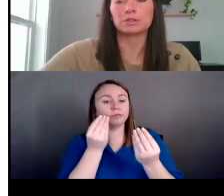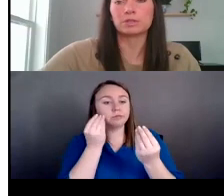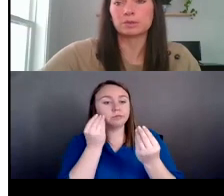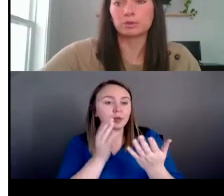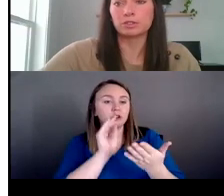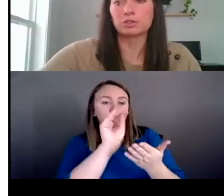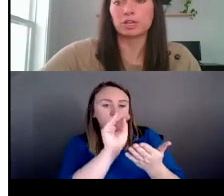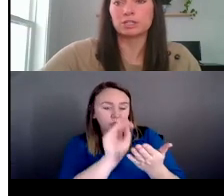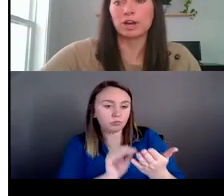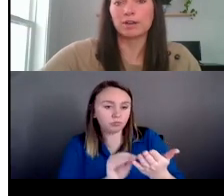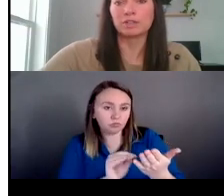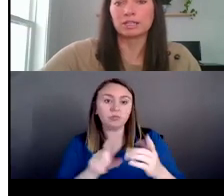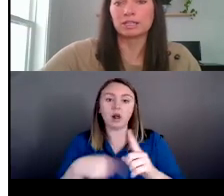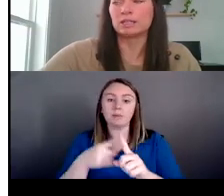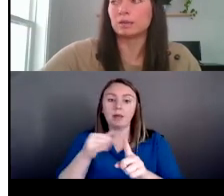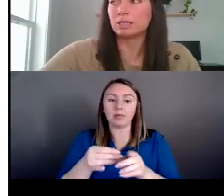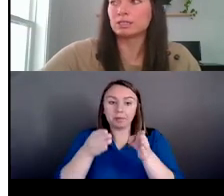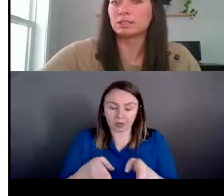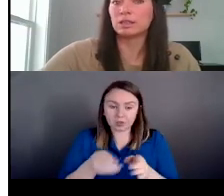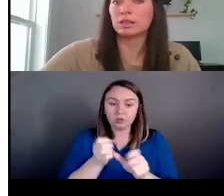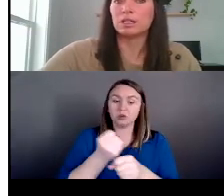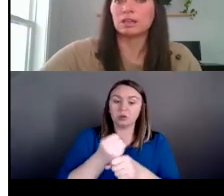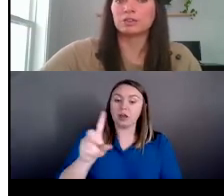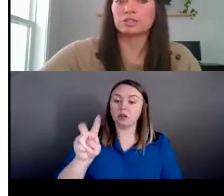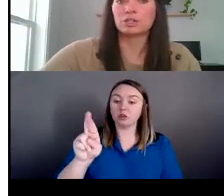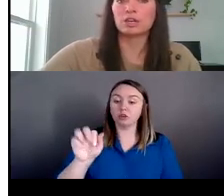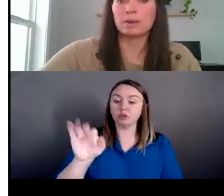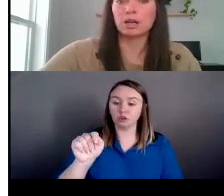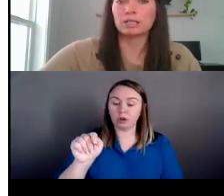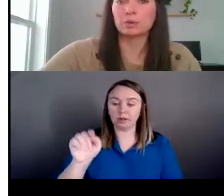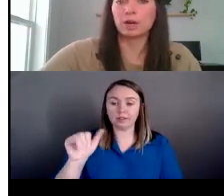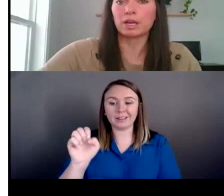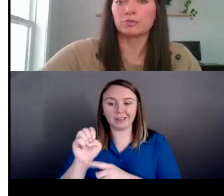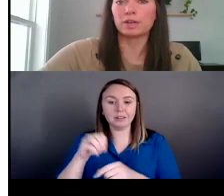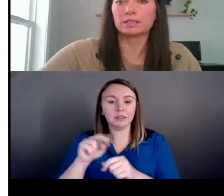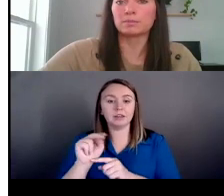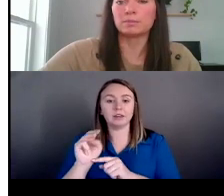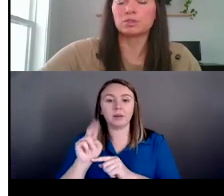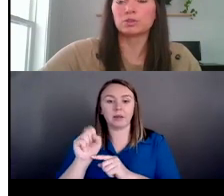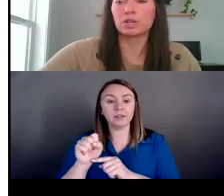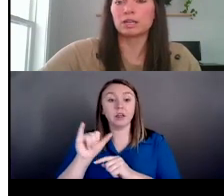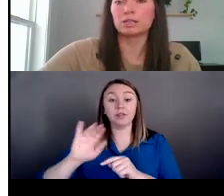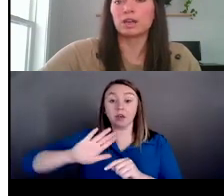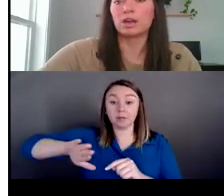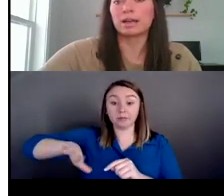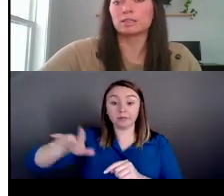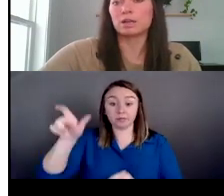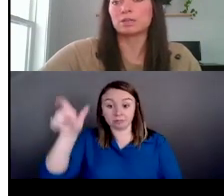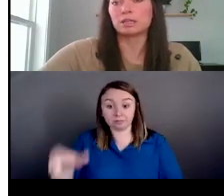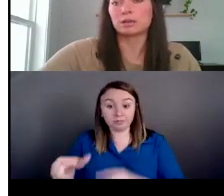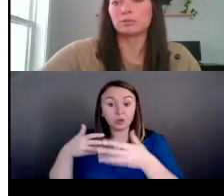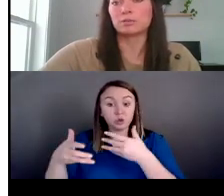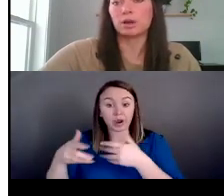your missing person to create a draft case in NamUs. And you'll see the gray box on the right. You'll find some tips to create and